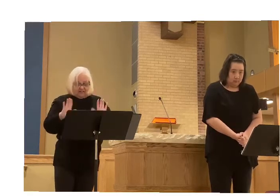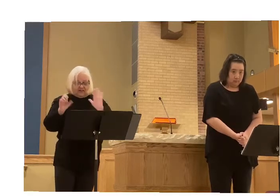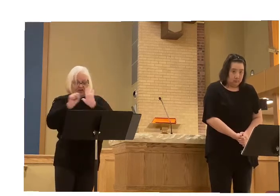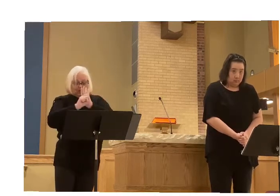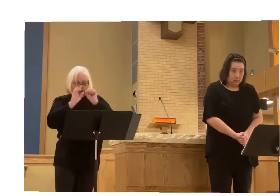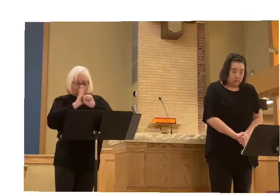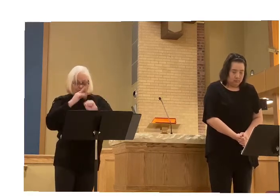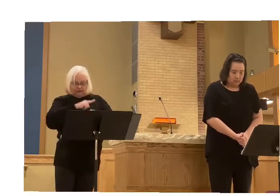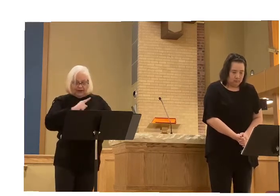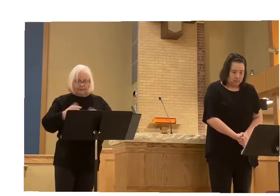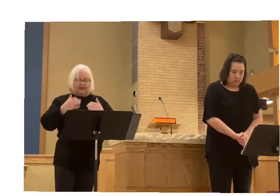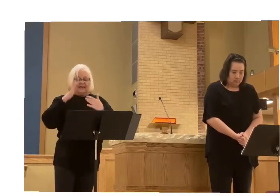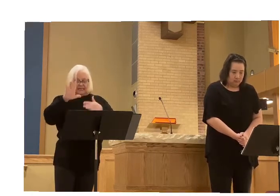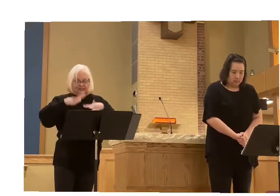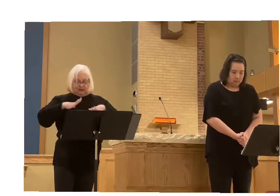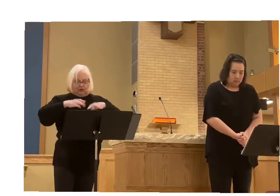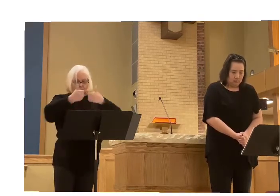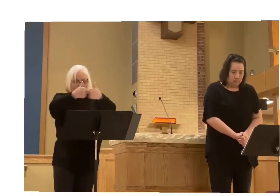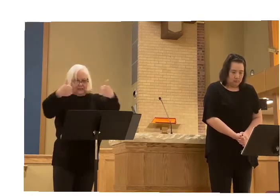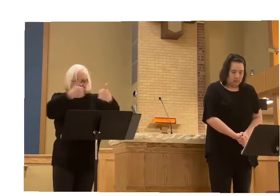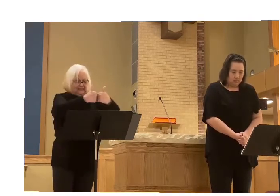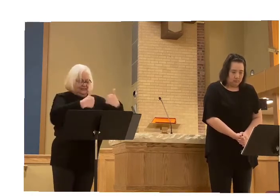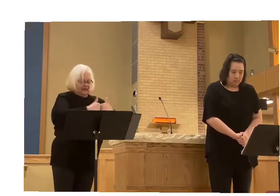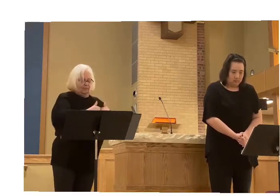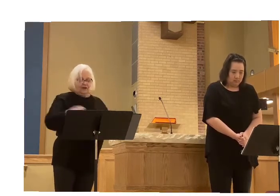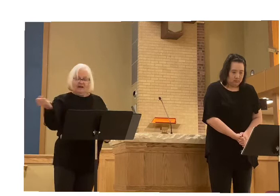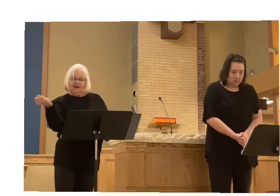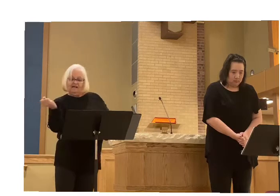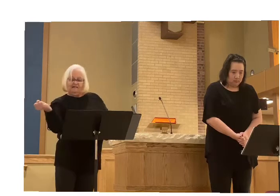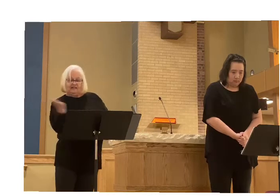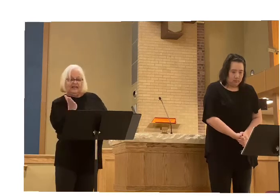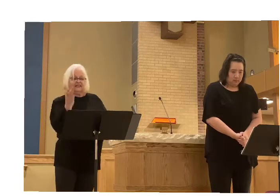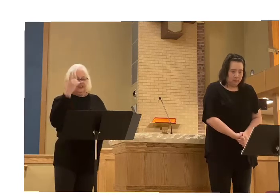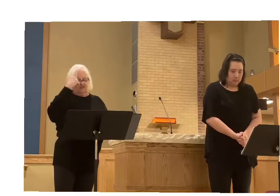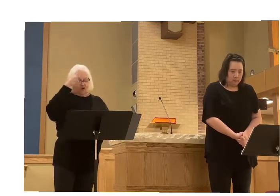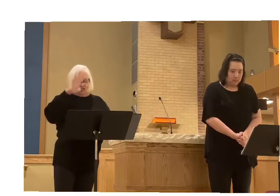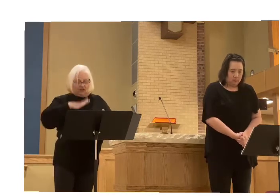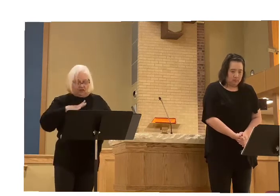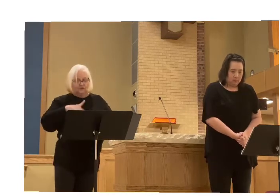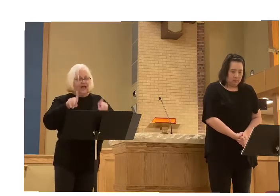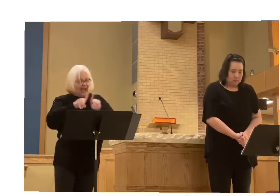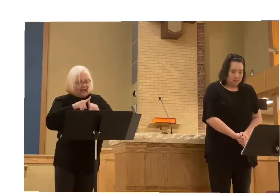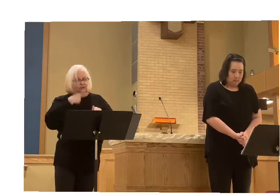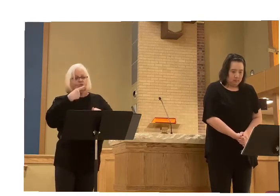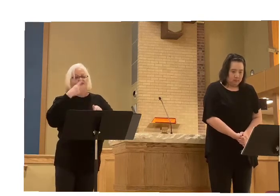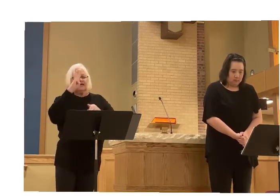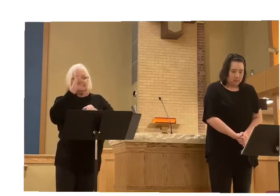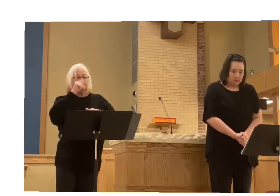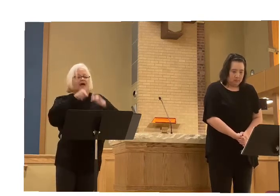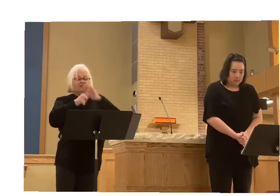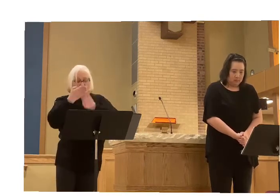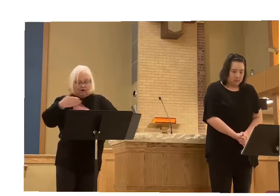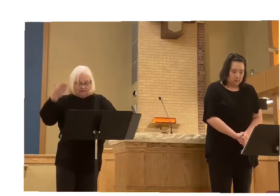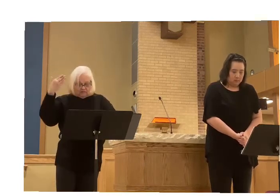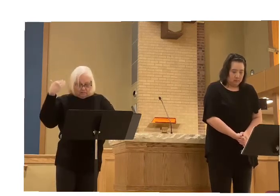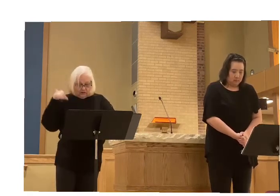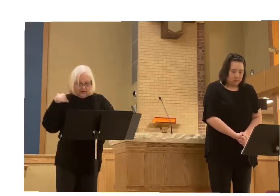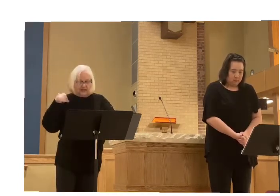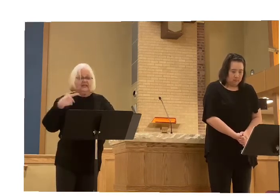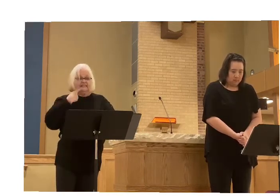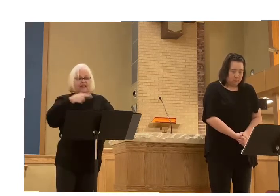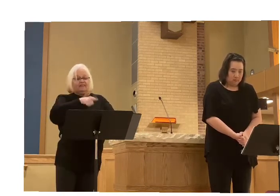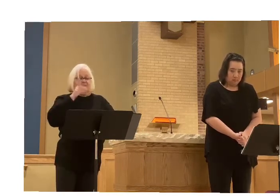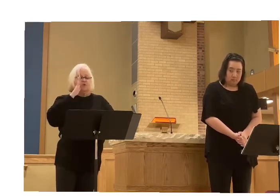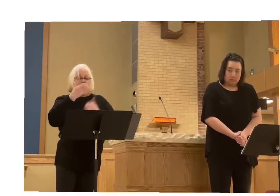crucified him, they divided his clothes, casting lots to fulfill what was spoken through the prophet. They divided my clothes and among